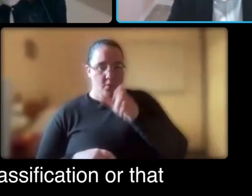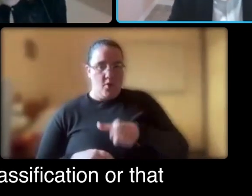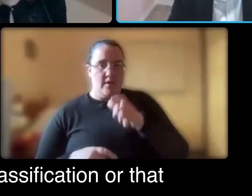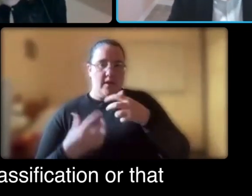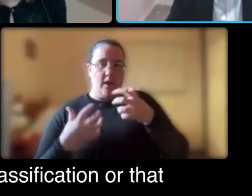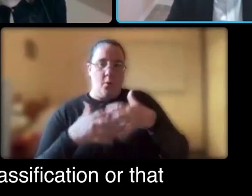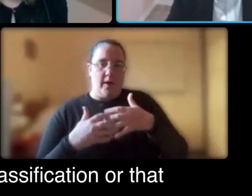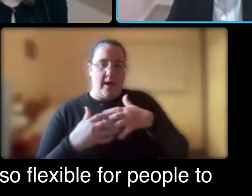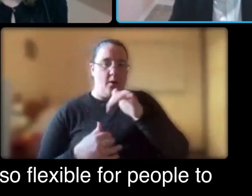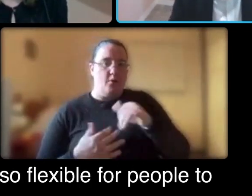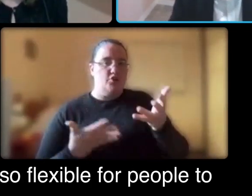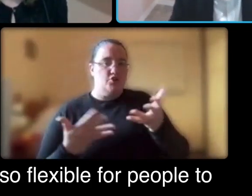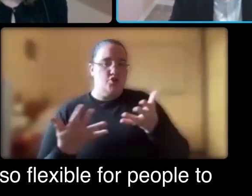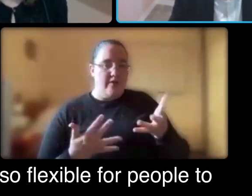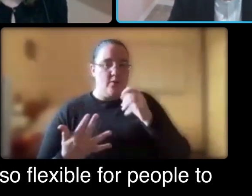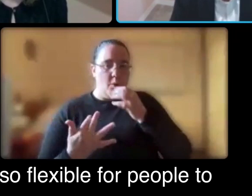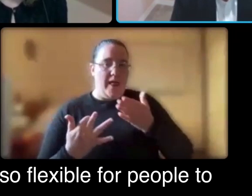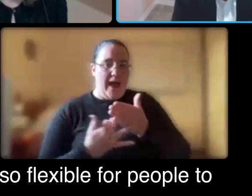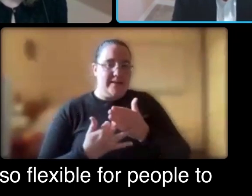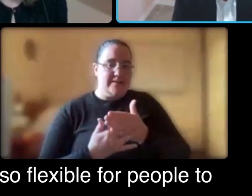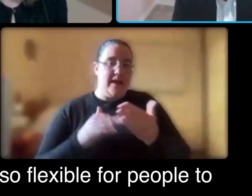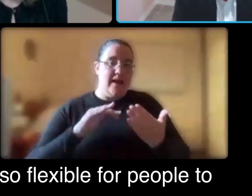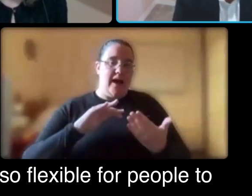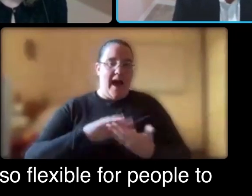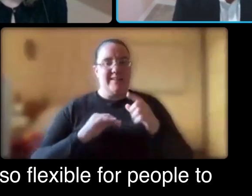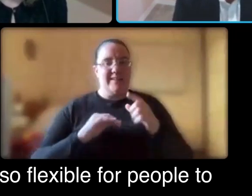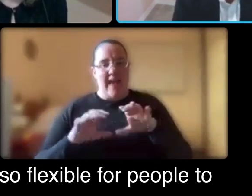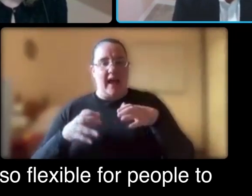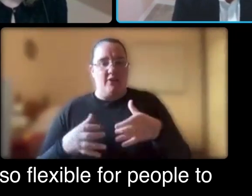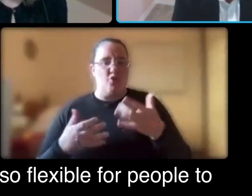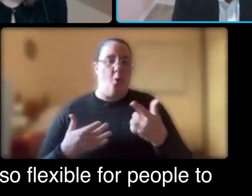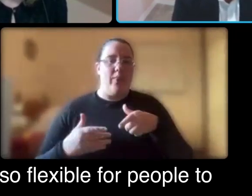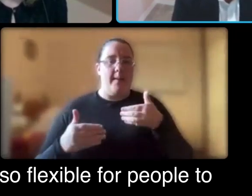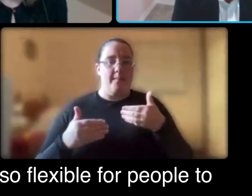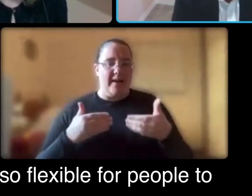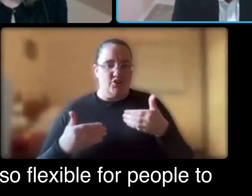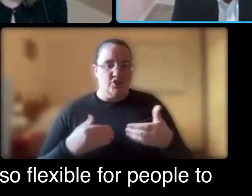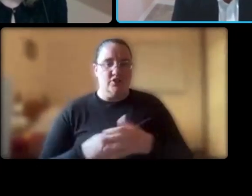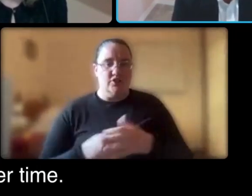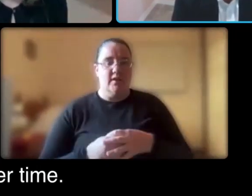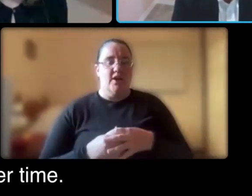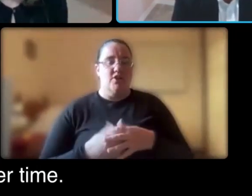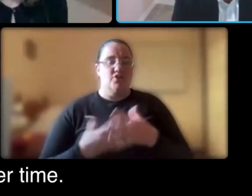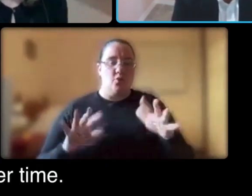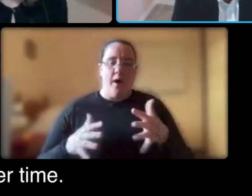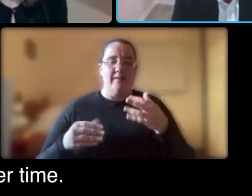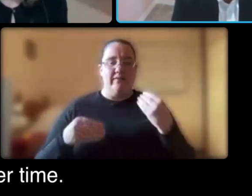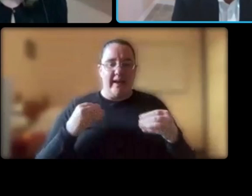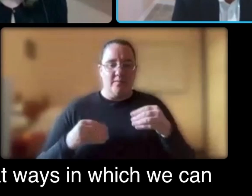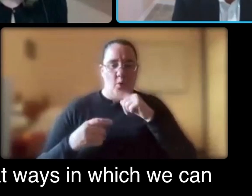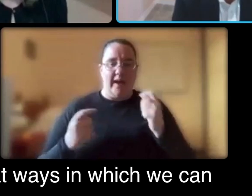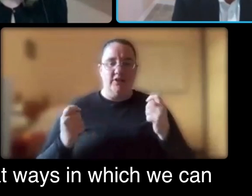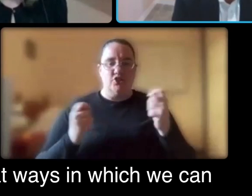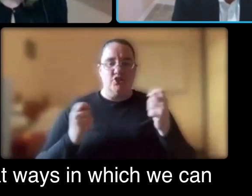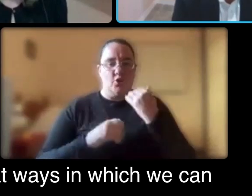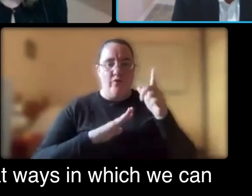that classification or that budget, really, and that's also flexible for people to adjust over time. And